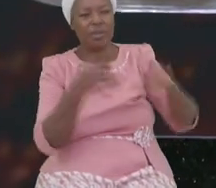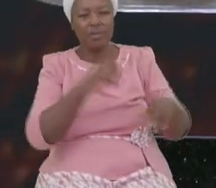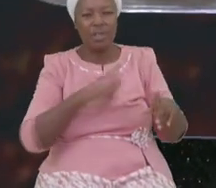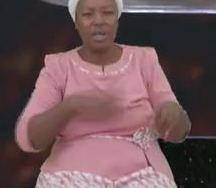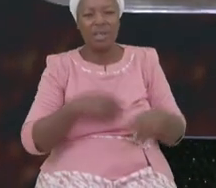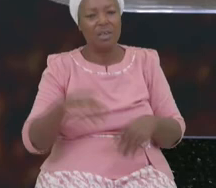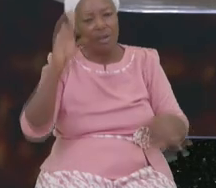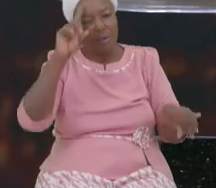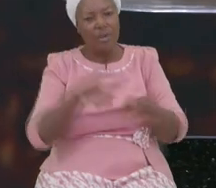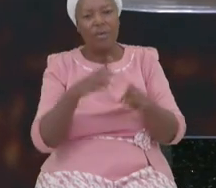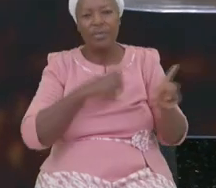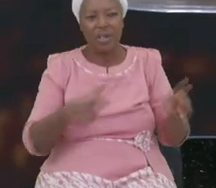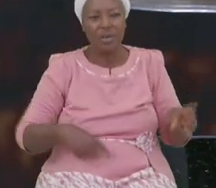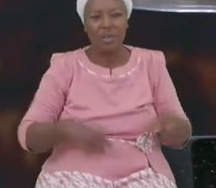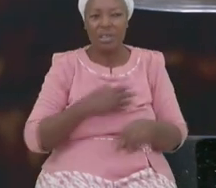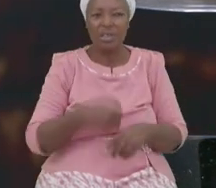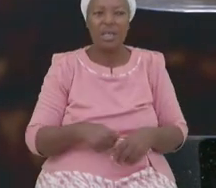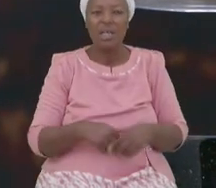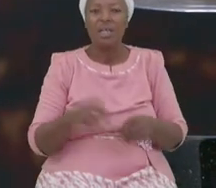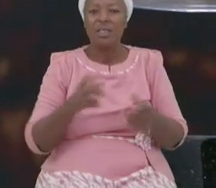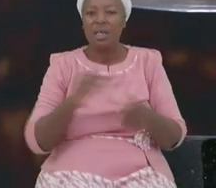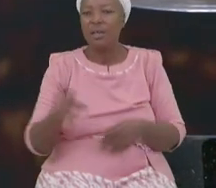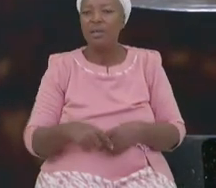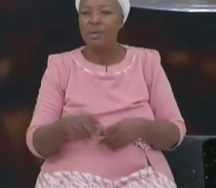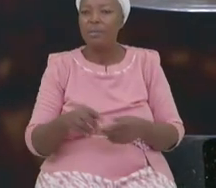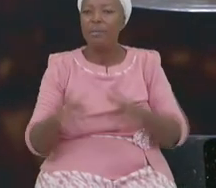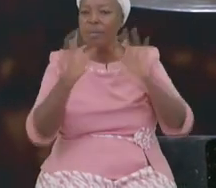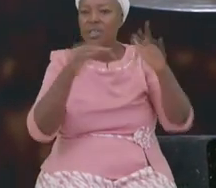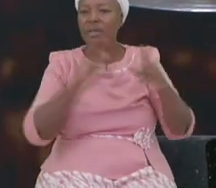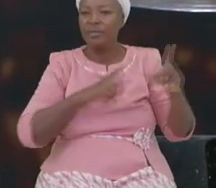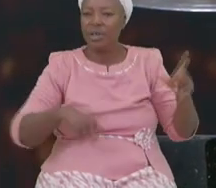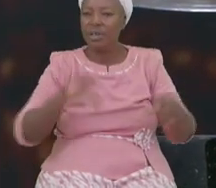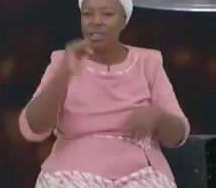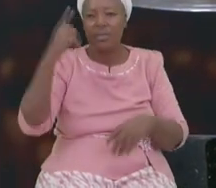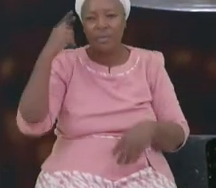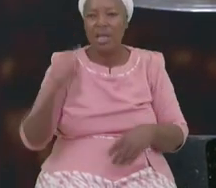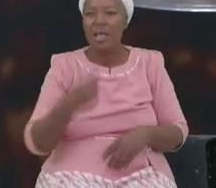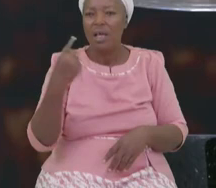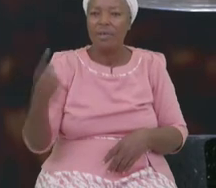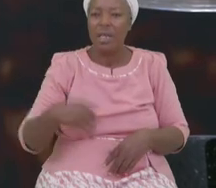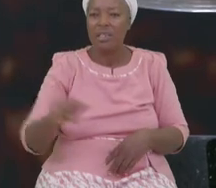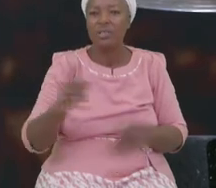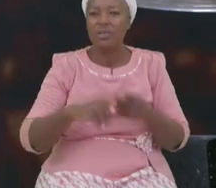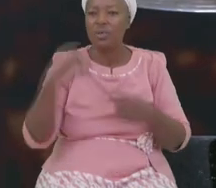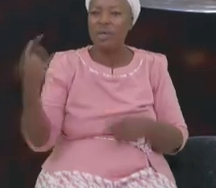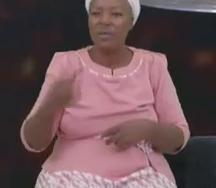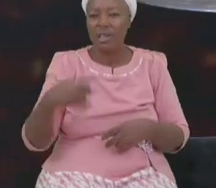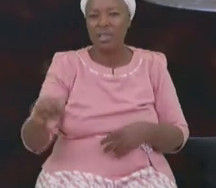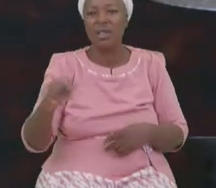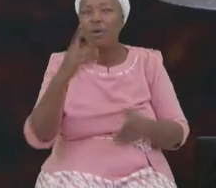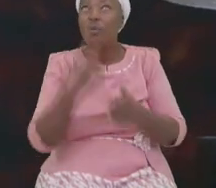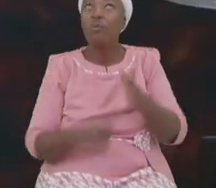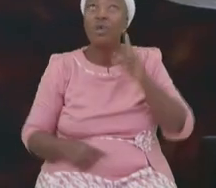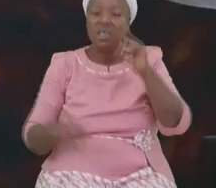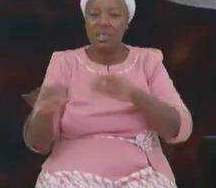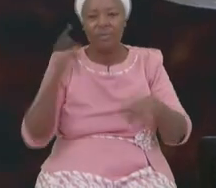of the Lord. It says, but the mercy of the Lord is from everlasting to everlasting. What he did for